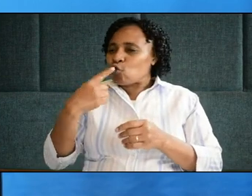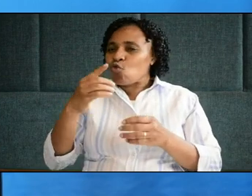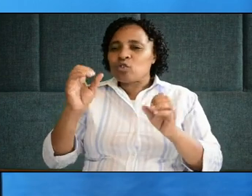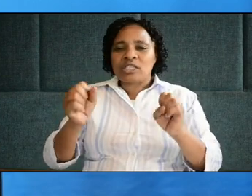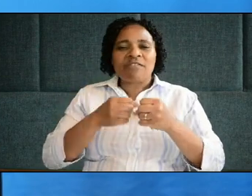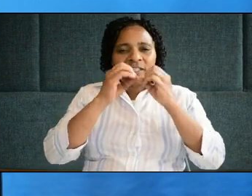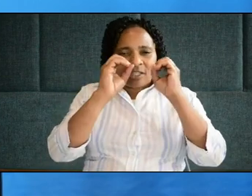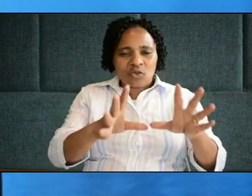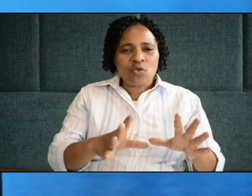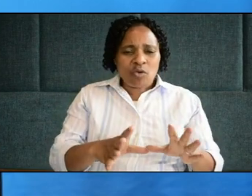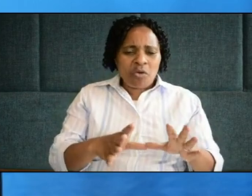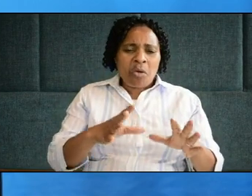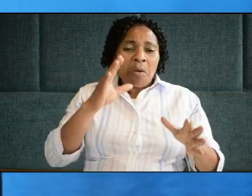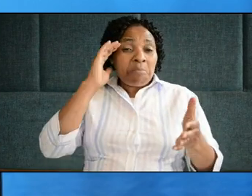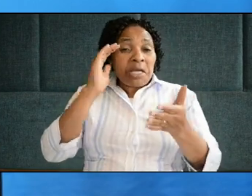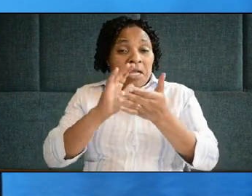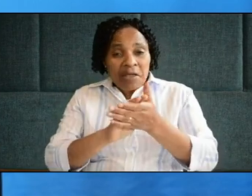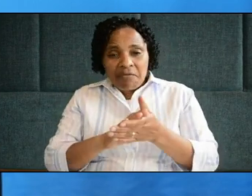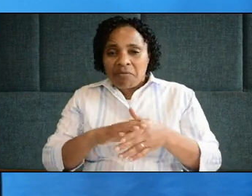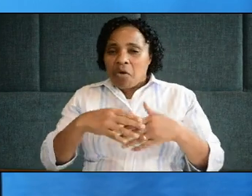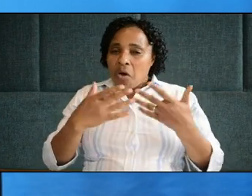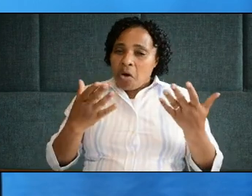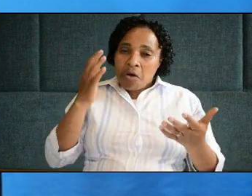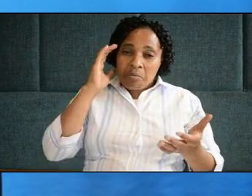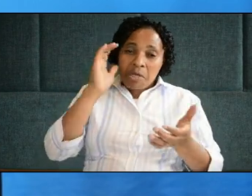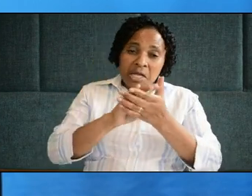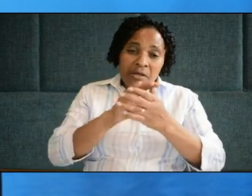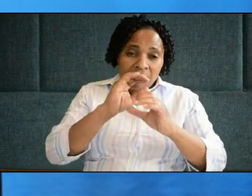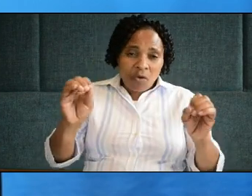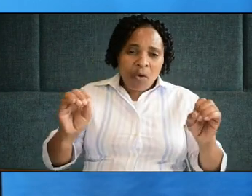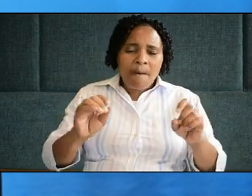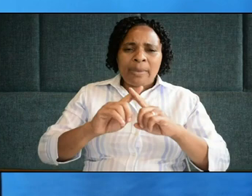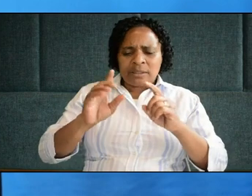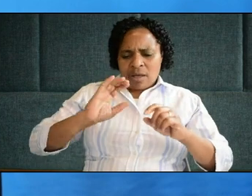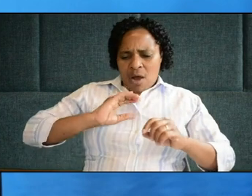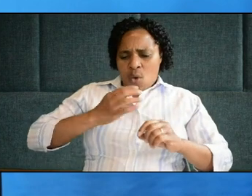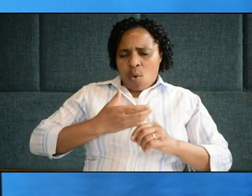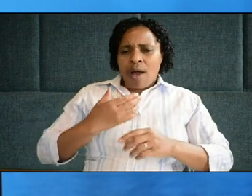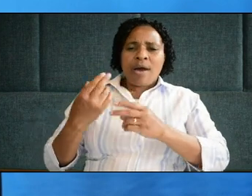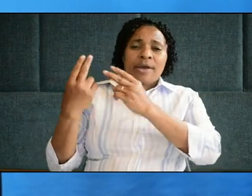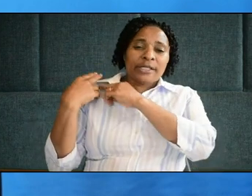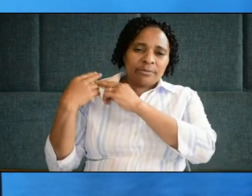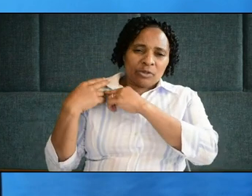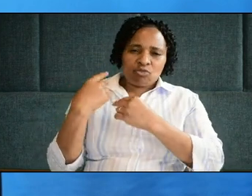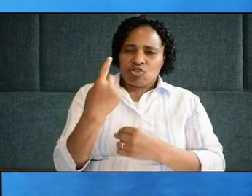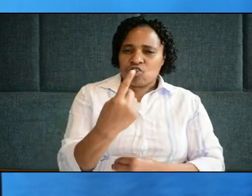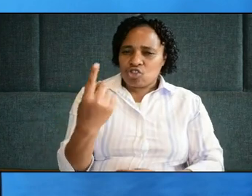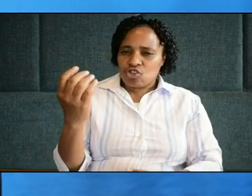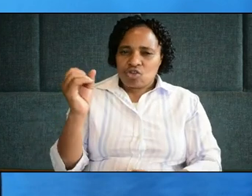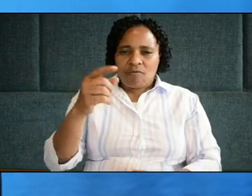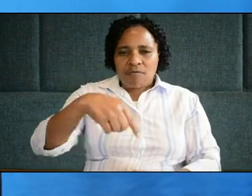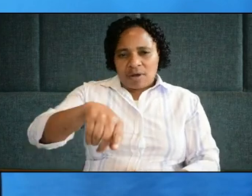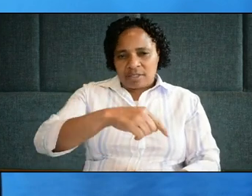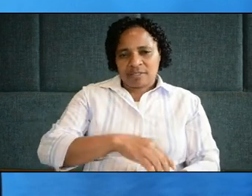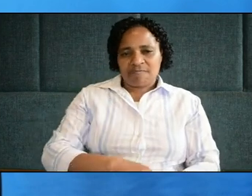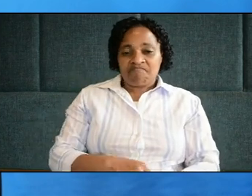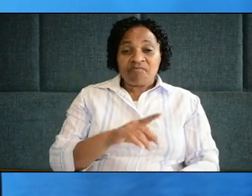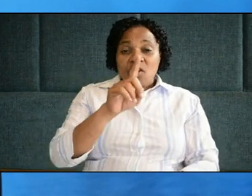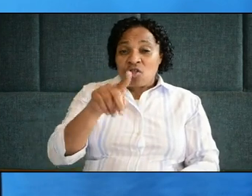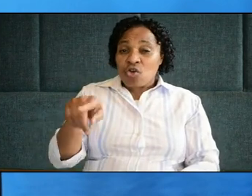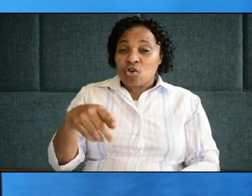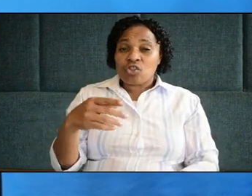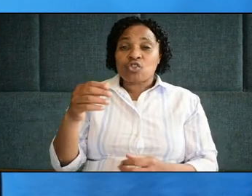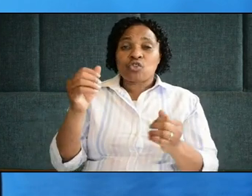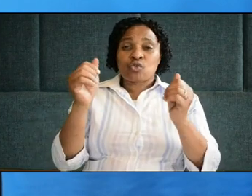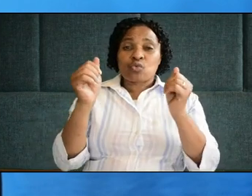who believe and those who do not believe. So it is our responsibility, every one of us, that those we